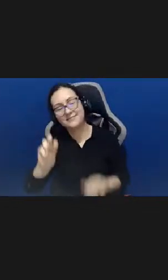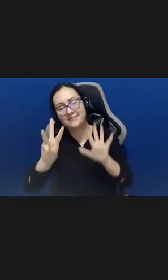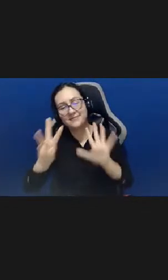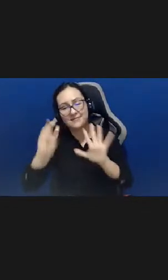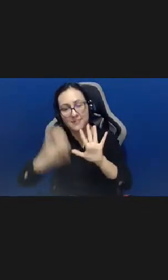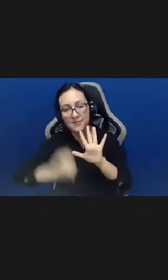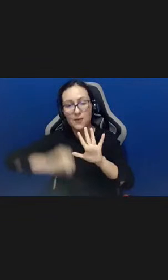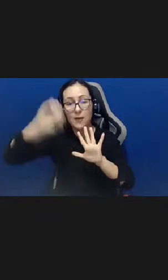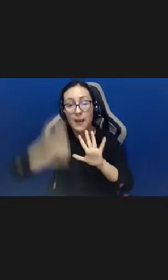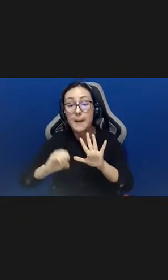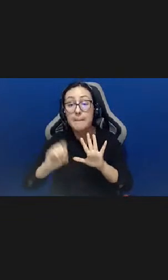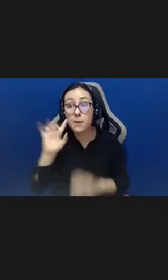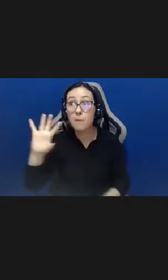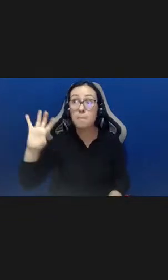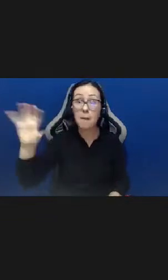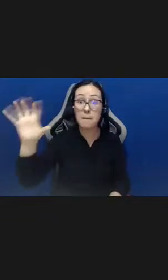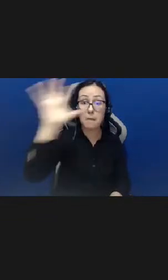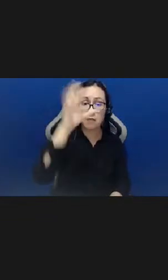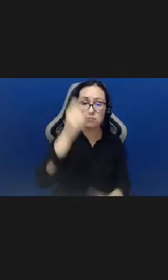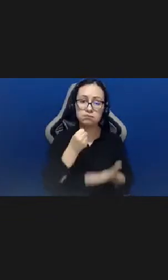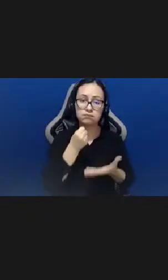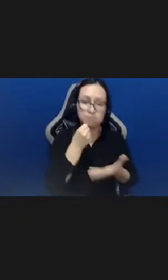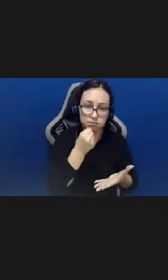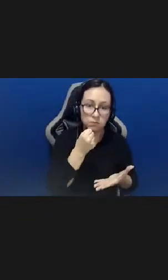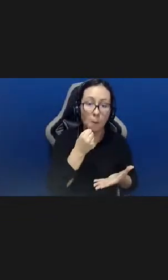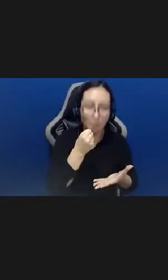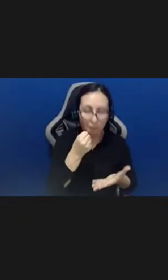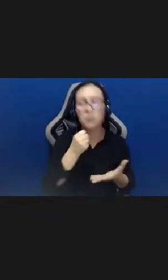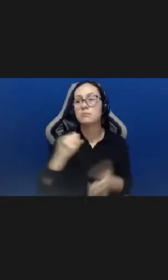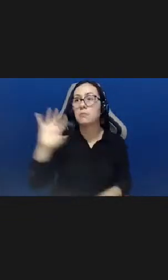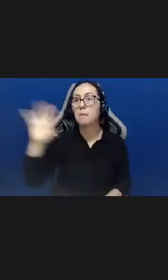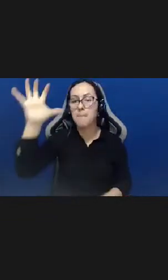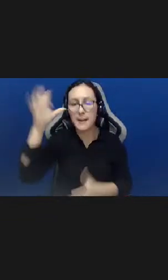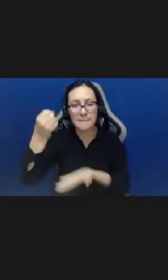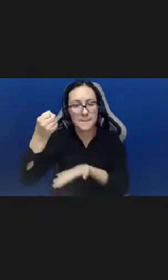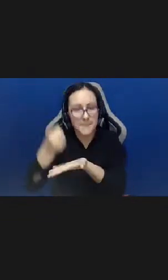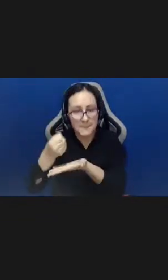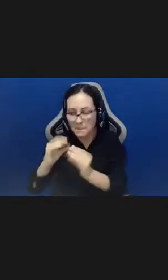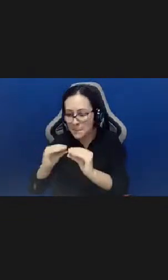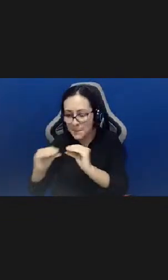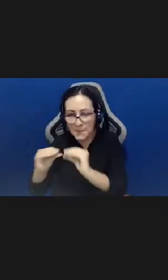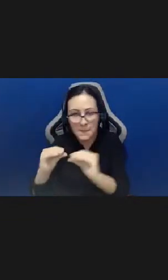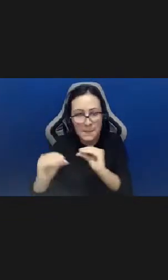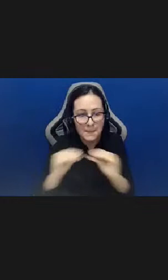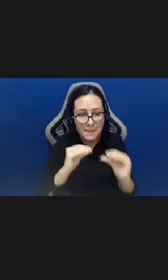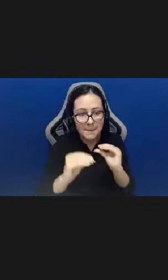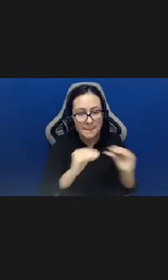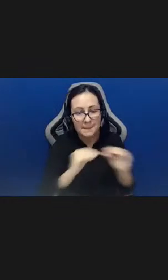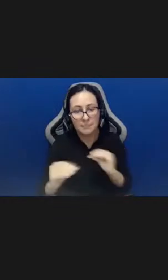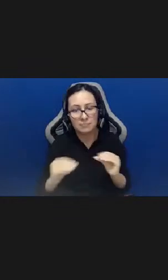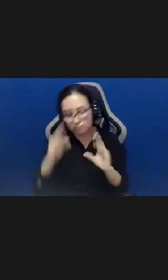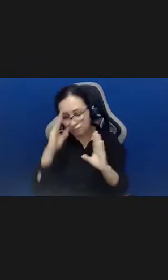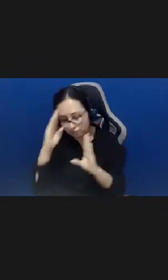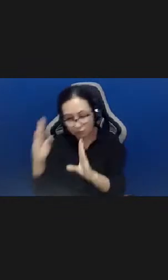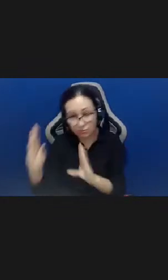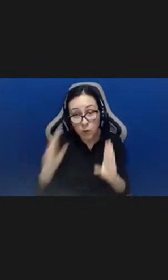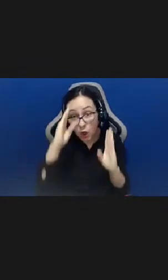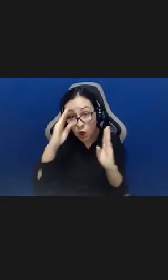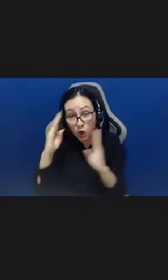and the contact coverage, same. It oscillates between 19 and 53.